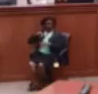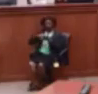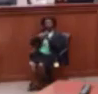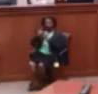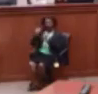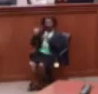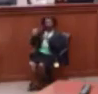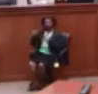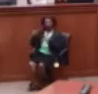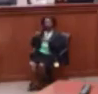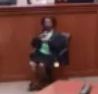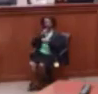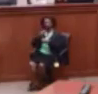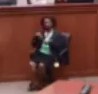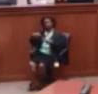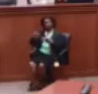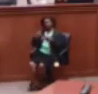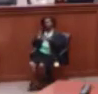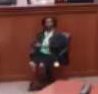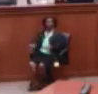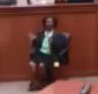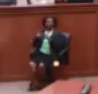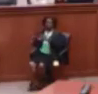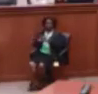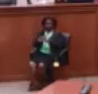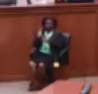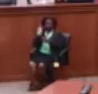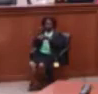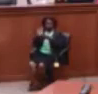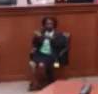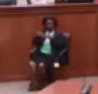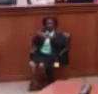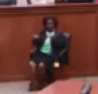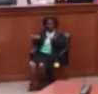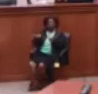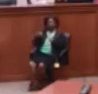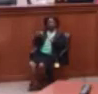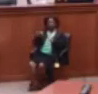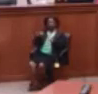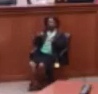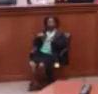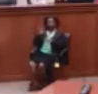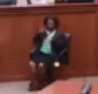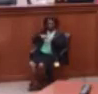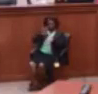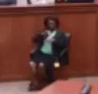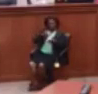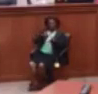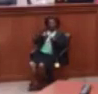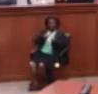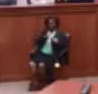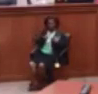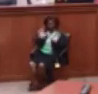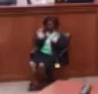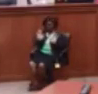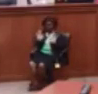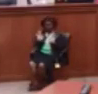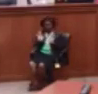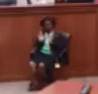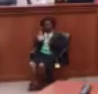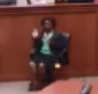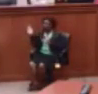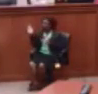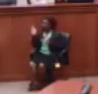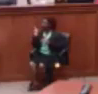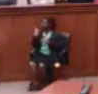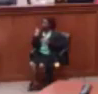that they're providing the value that they were intended to provide for that student on his or her pathway. Good. I just